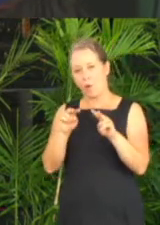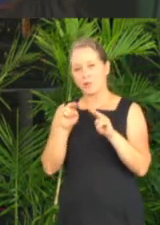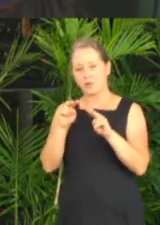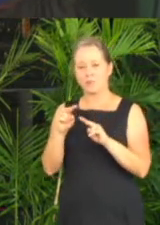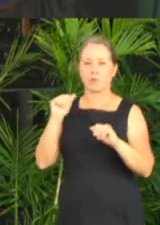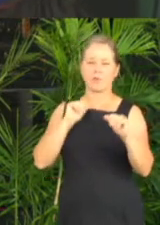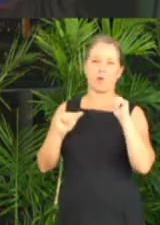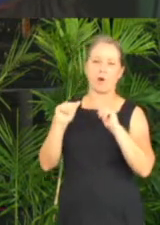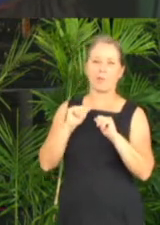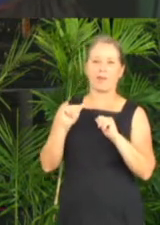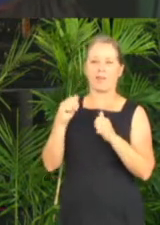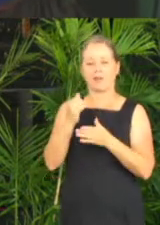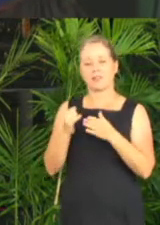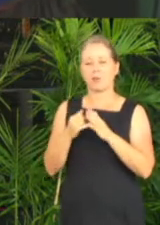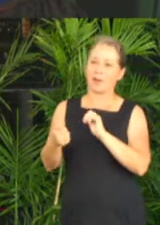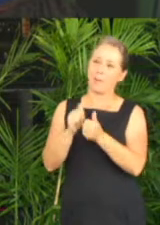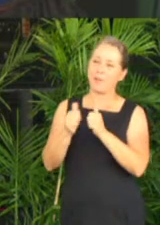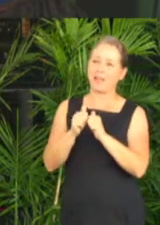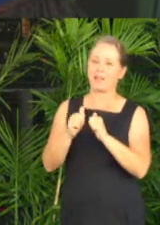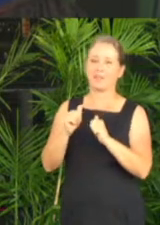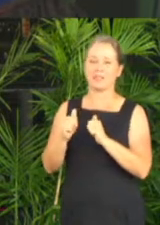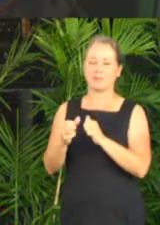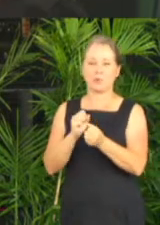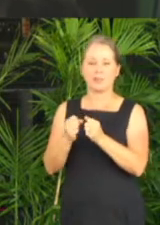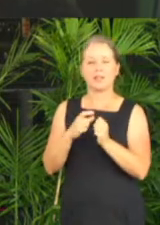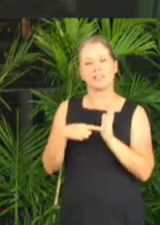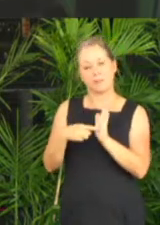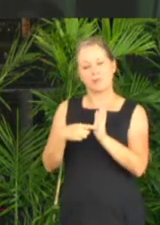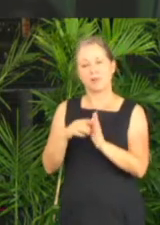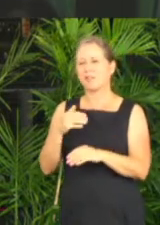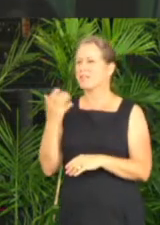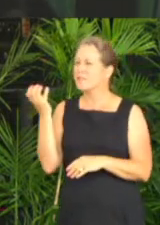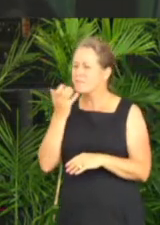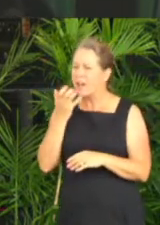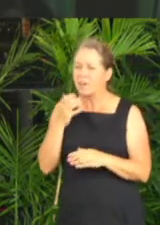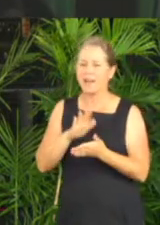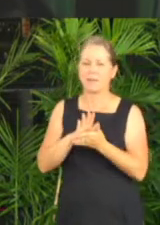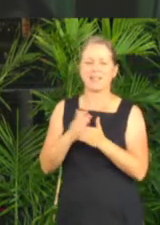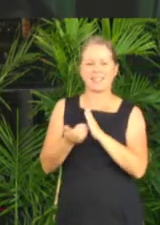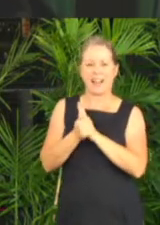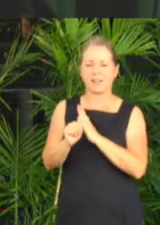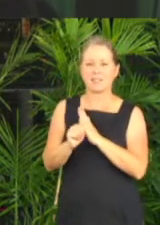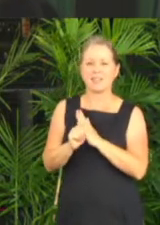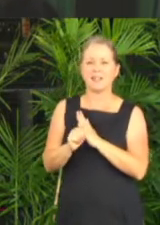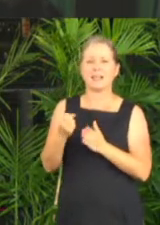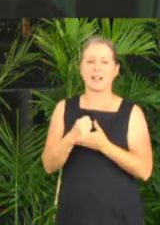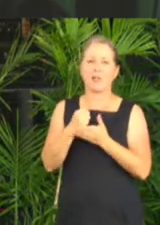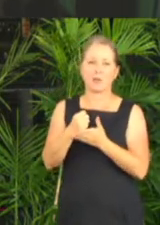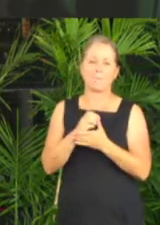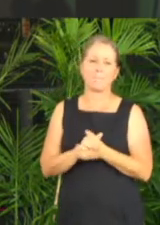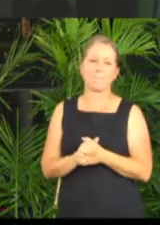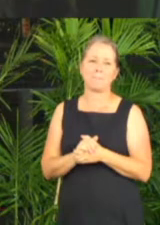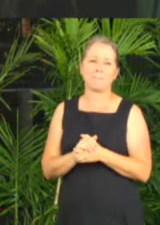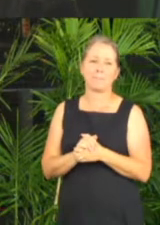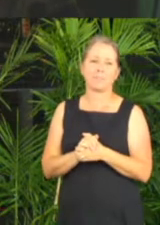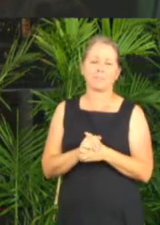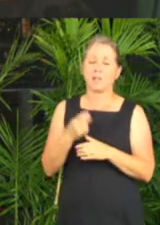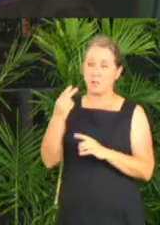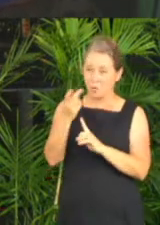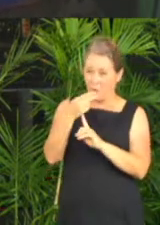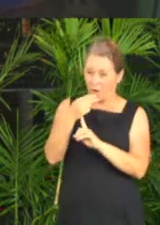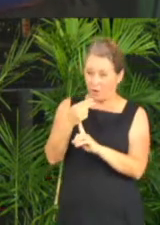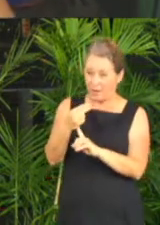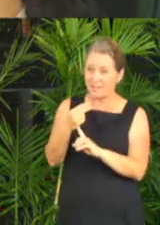perform artistically, compete athletically, demonstrate your incredible academic talent and scholarship. Two hurricanes